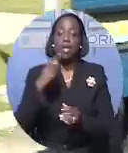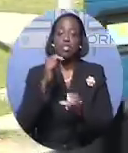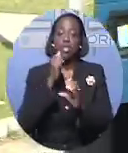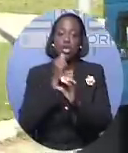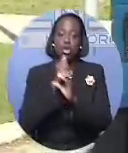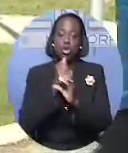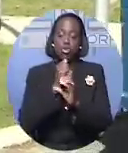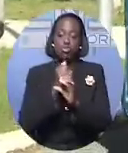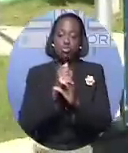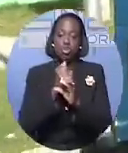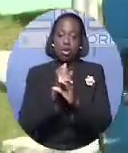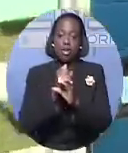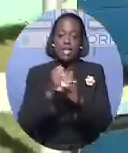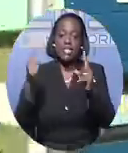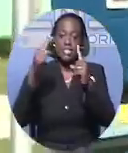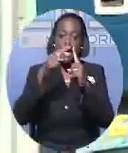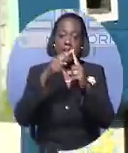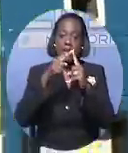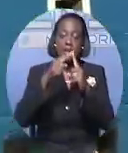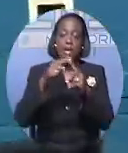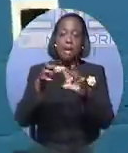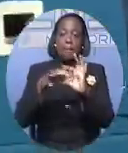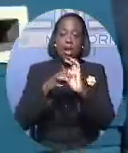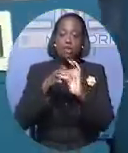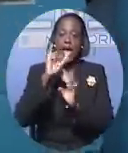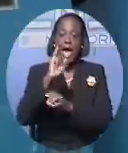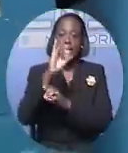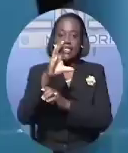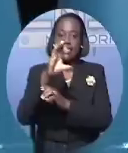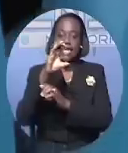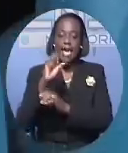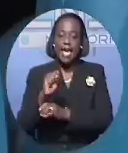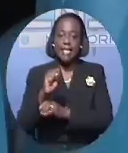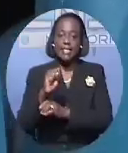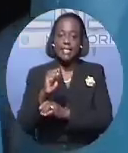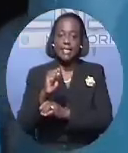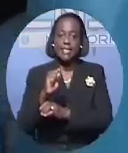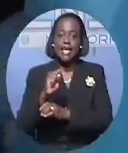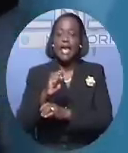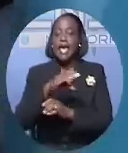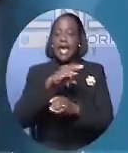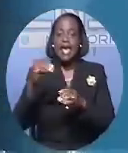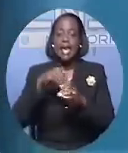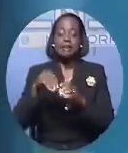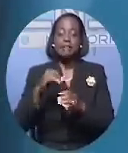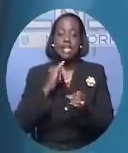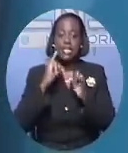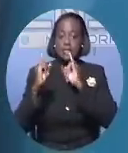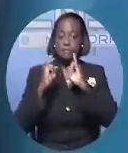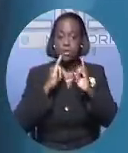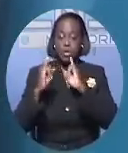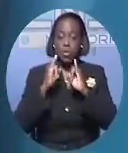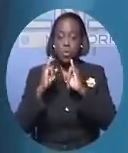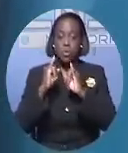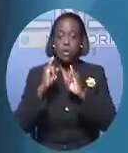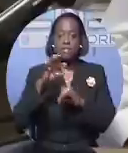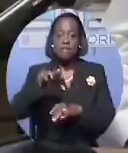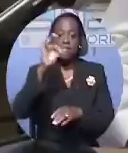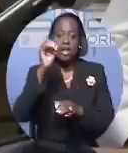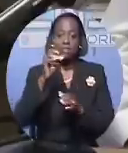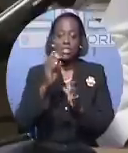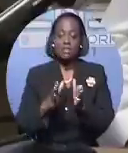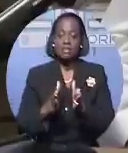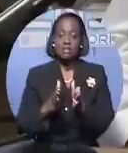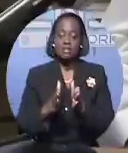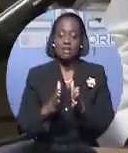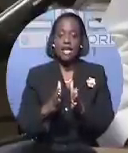in Sunday's robbery belonged to ICS Security Concepts. In an exclusive interview, ICS Security founder and CEO Stephen